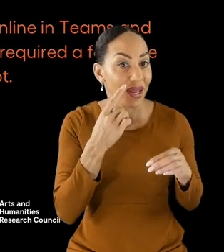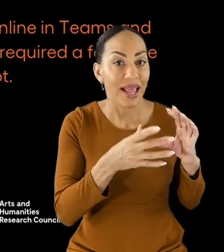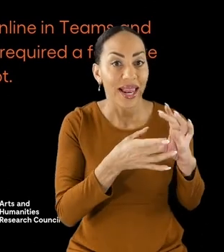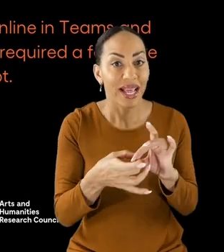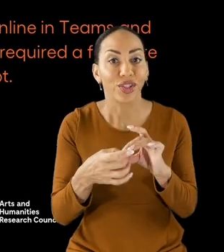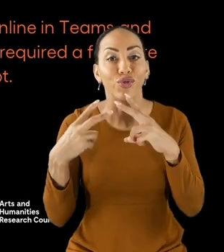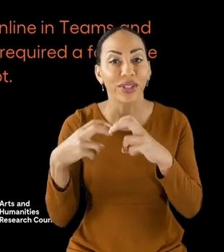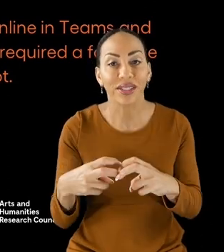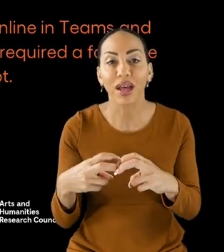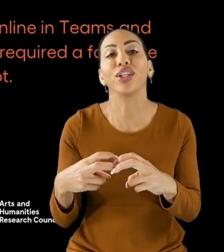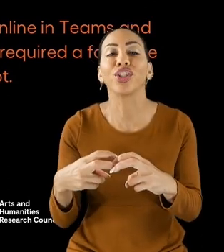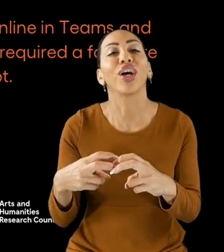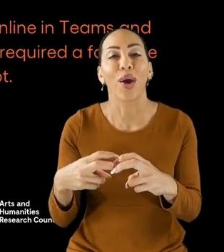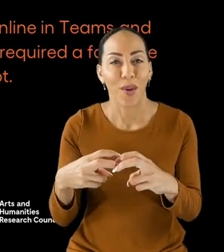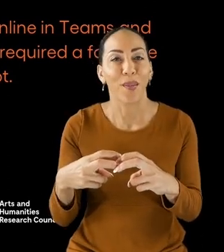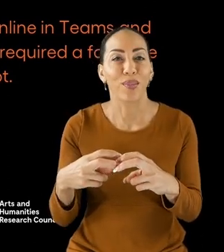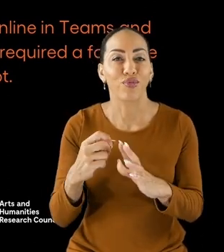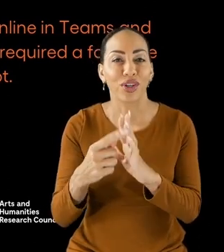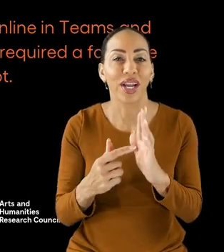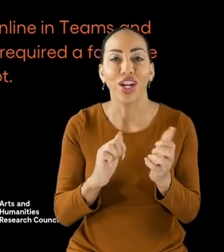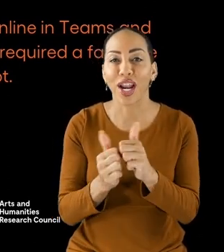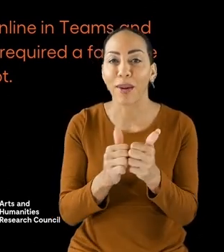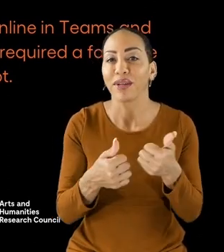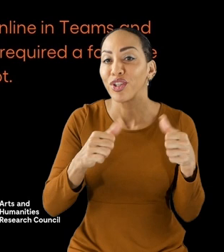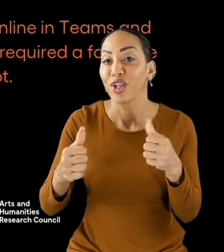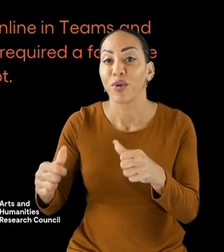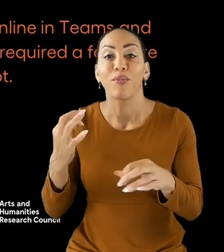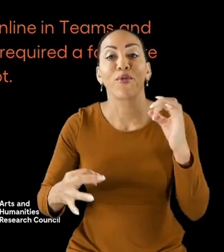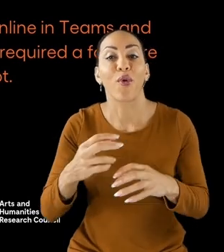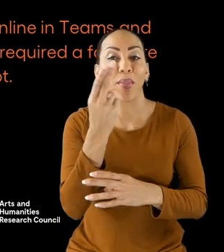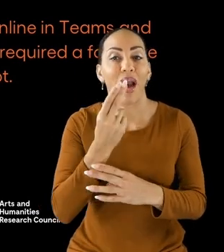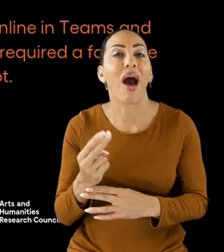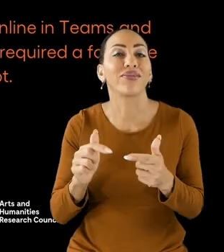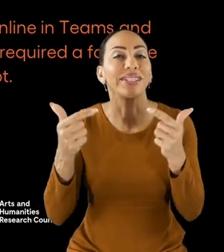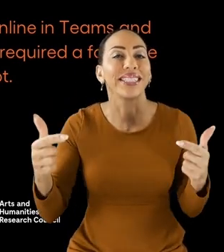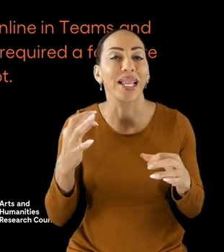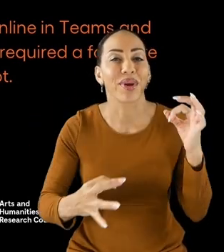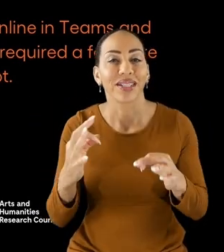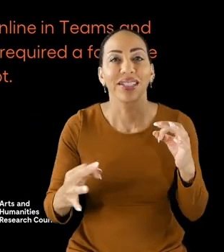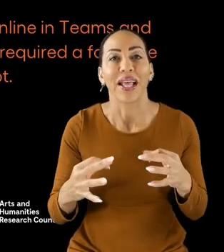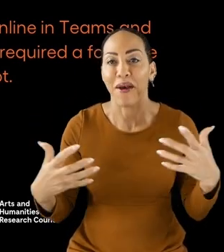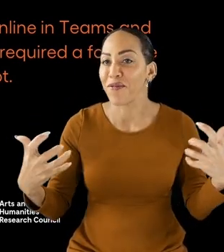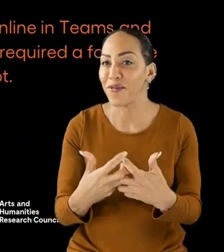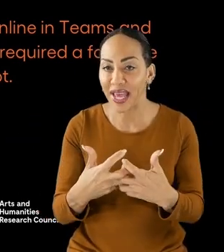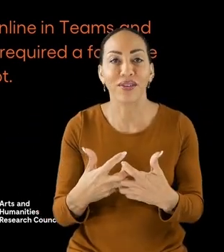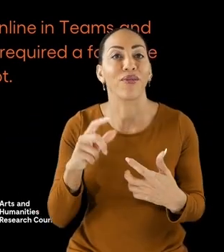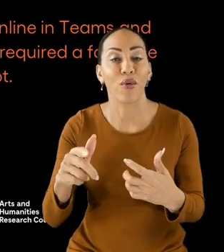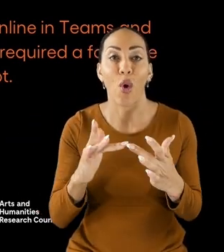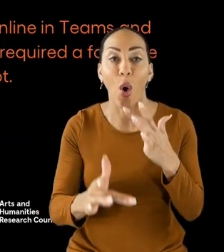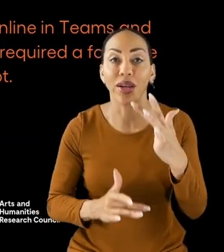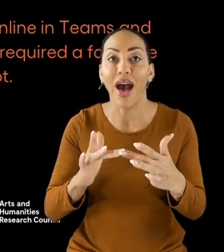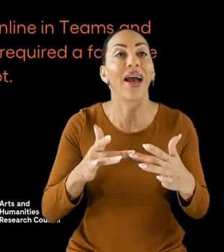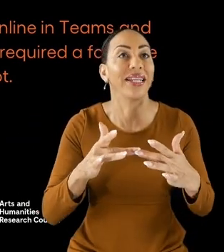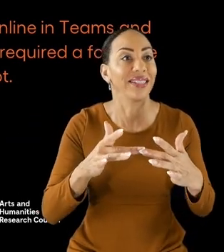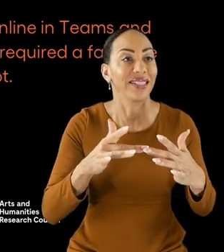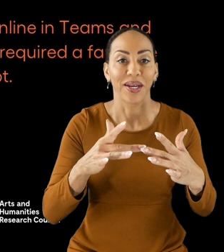Solutions for Performing Arts, a Telepresence Stage, providing a fit for purpose online theatre platform for the UK performing arts